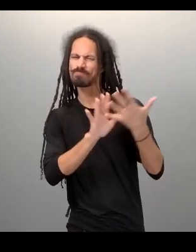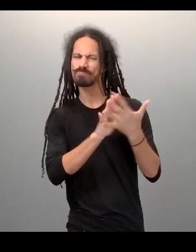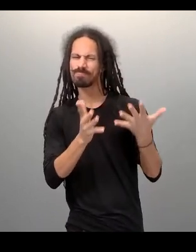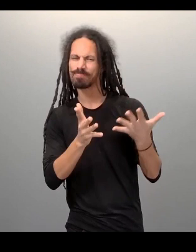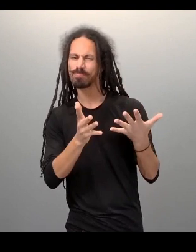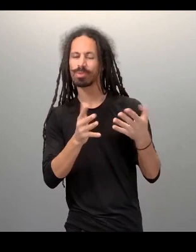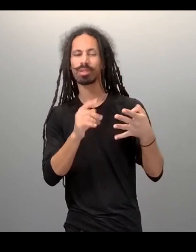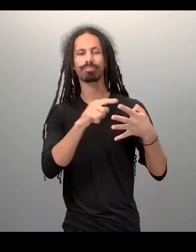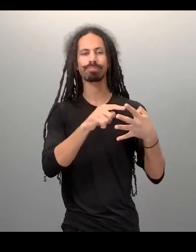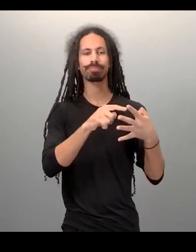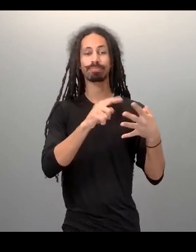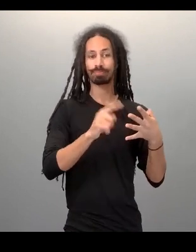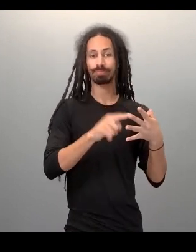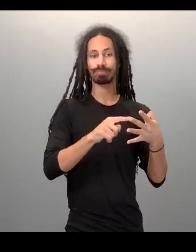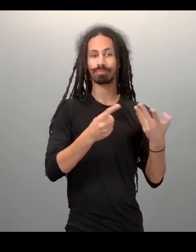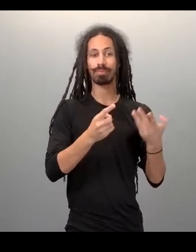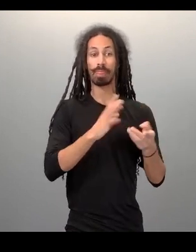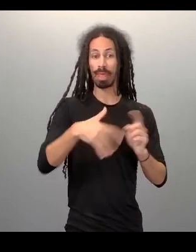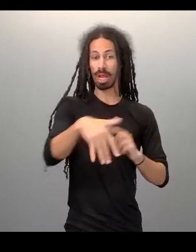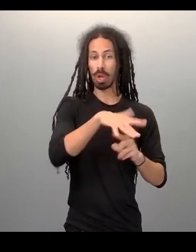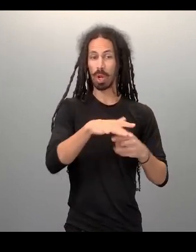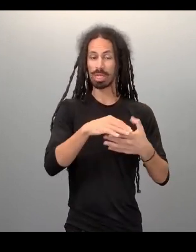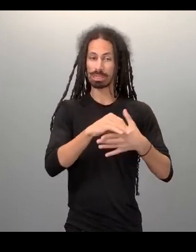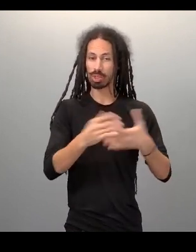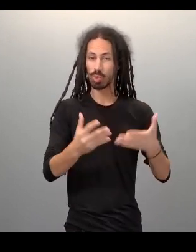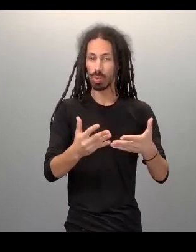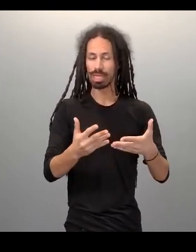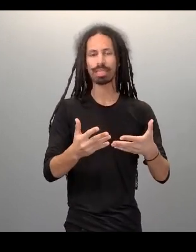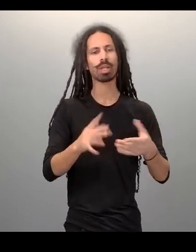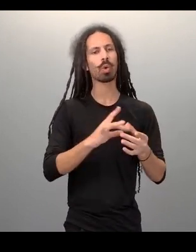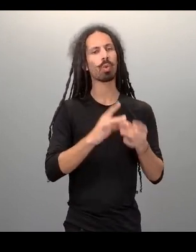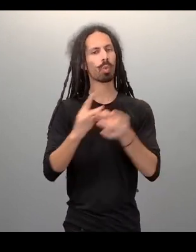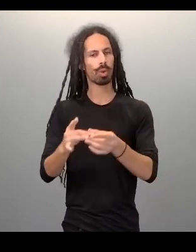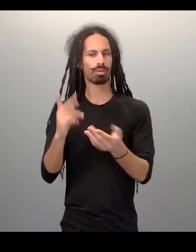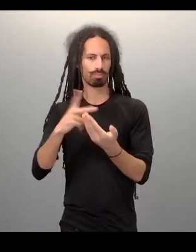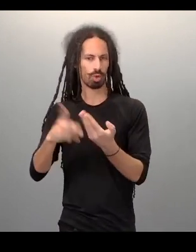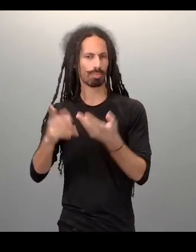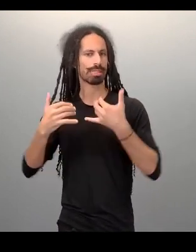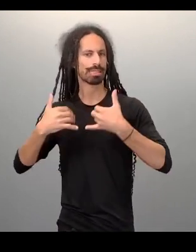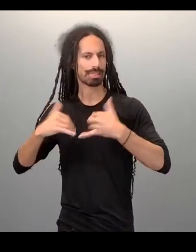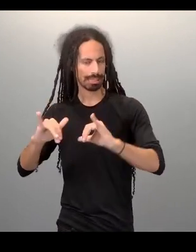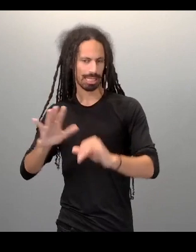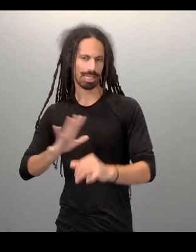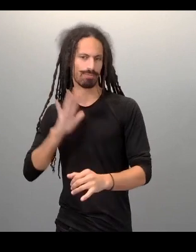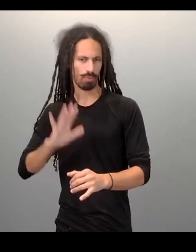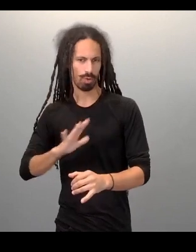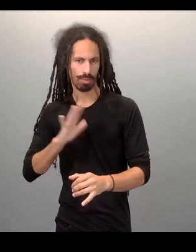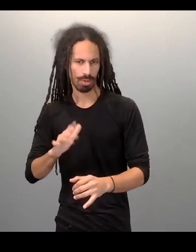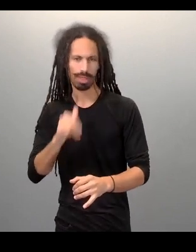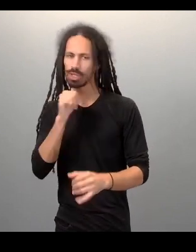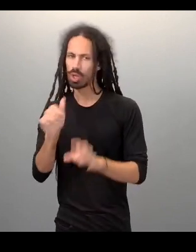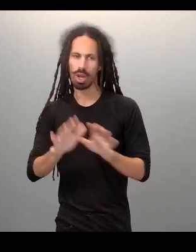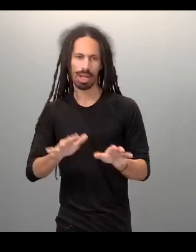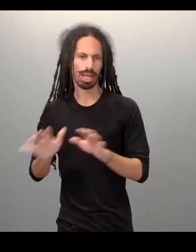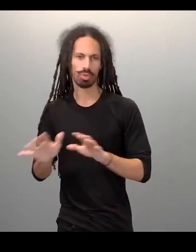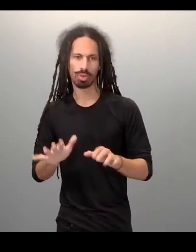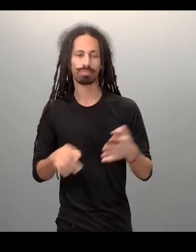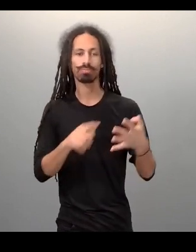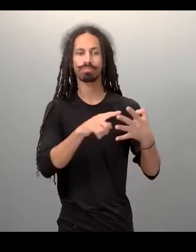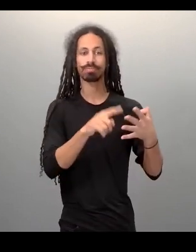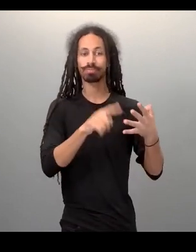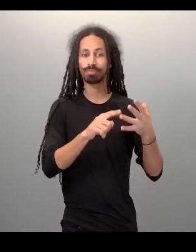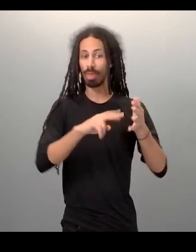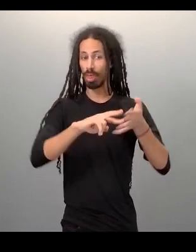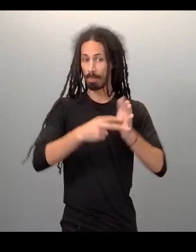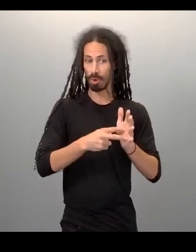still program and school related. So that is still a formal context. And the purpose is to organize a